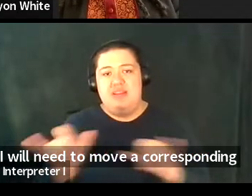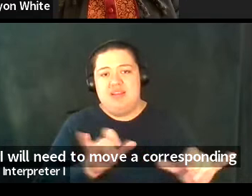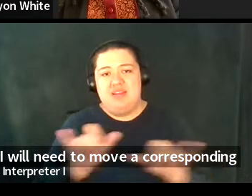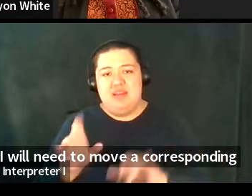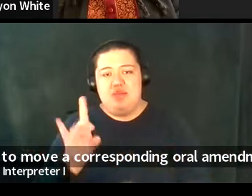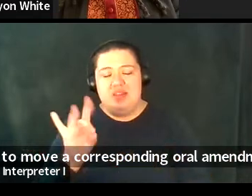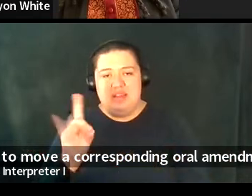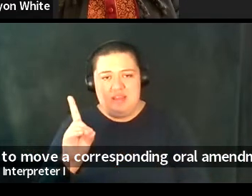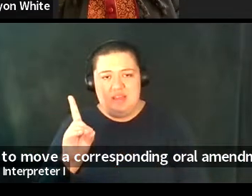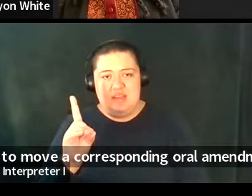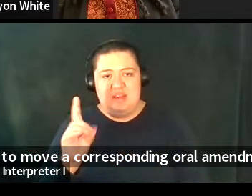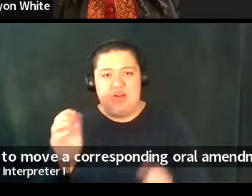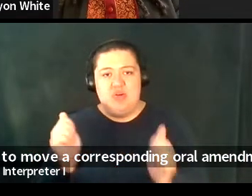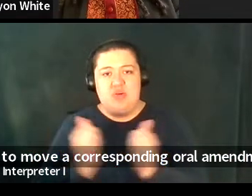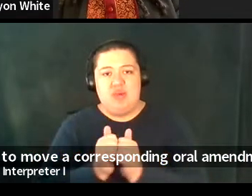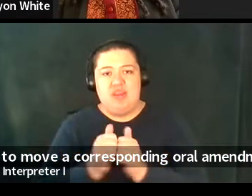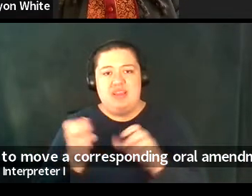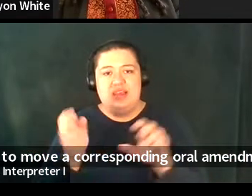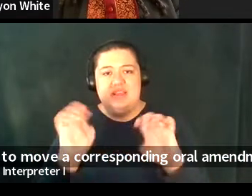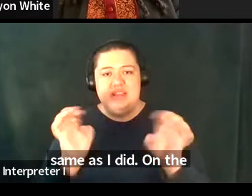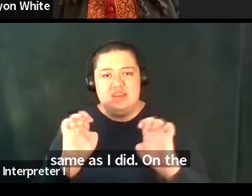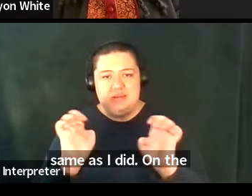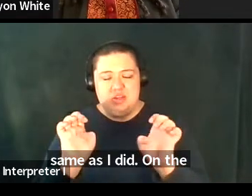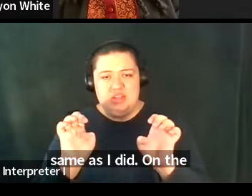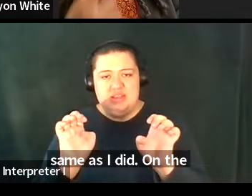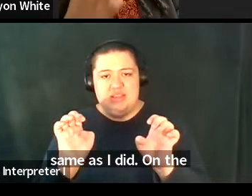did on the emergency